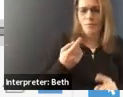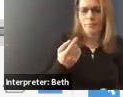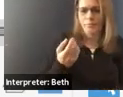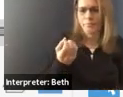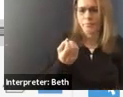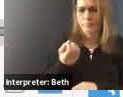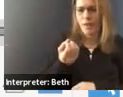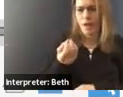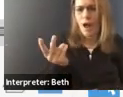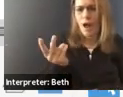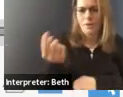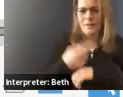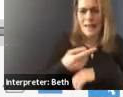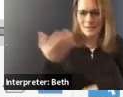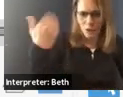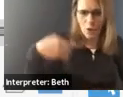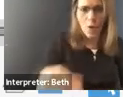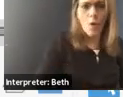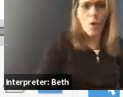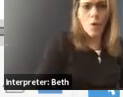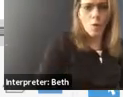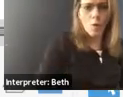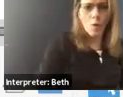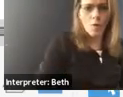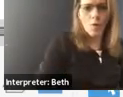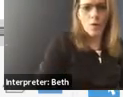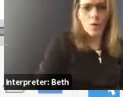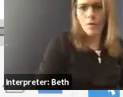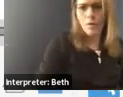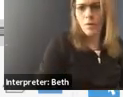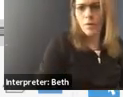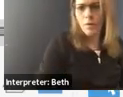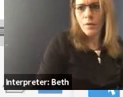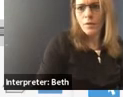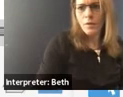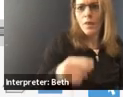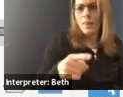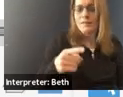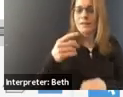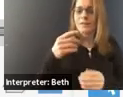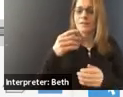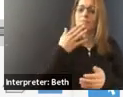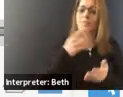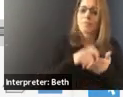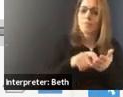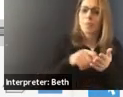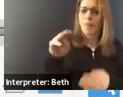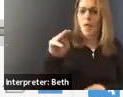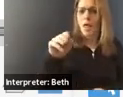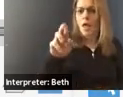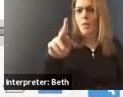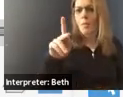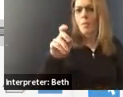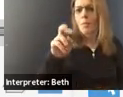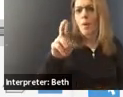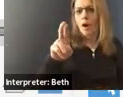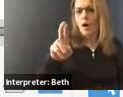you know, this is a marker sketch on tone paper, right? So this is the one I just posted the other day, right?